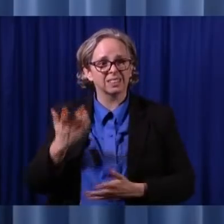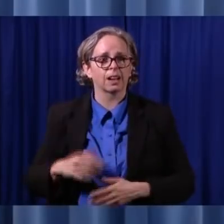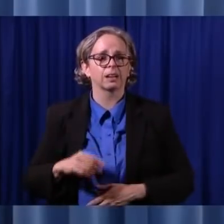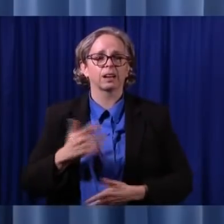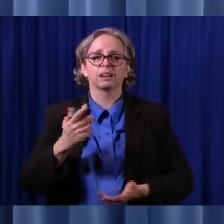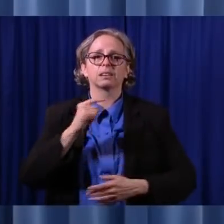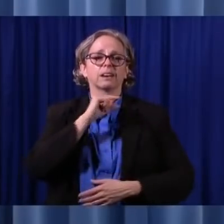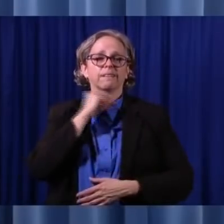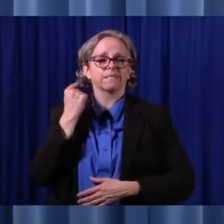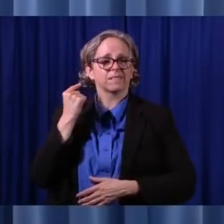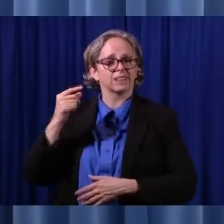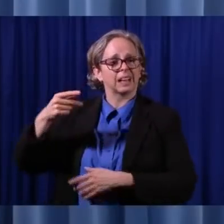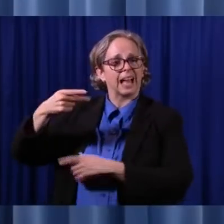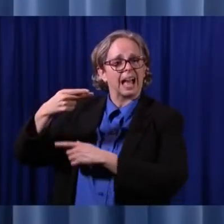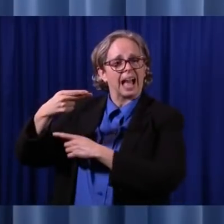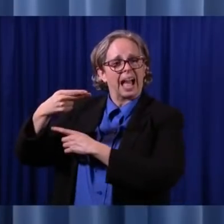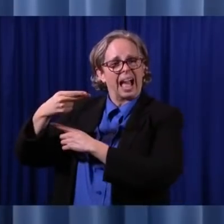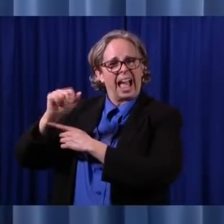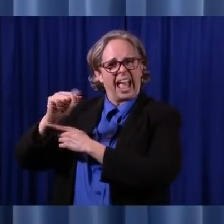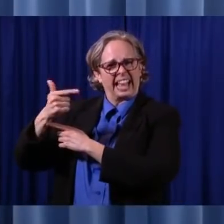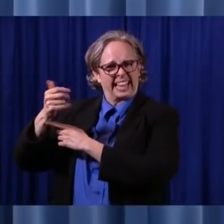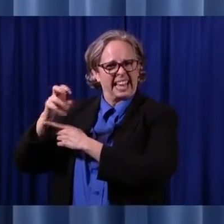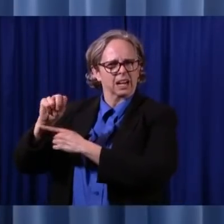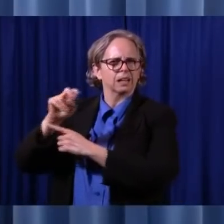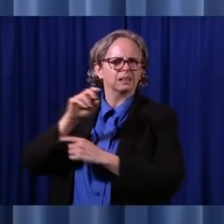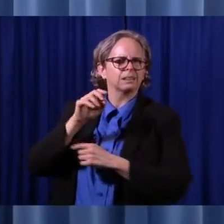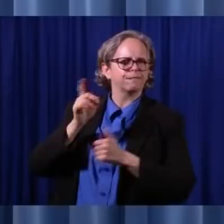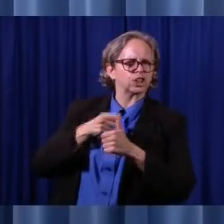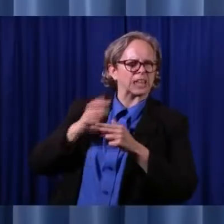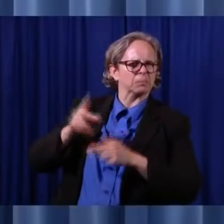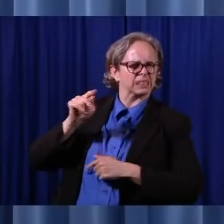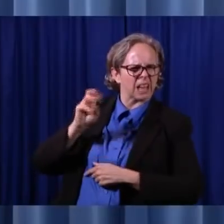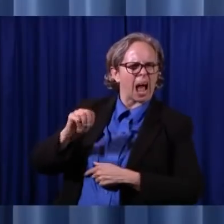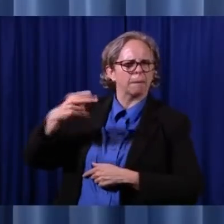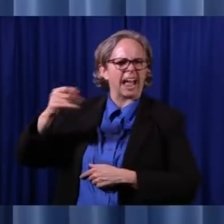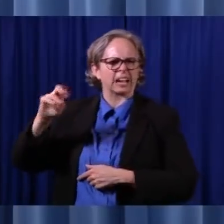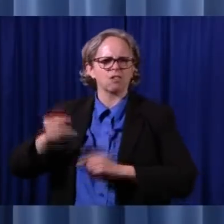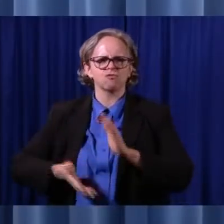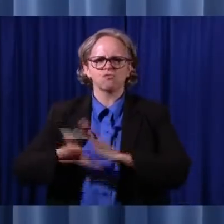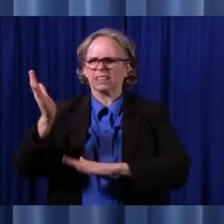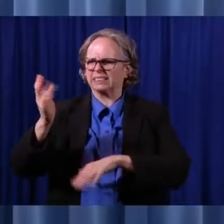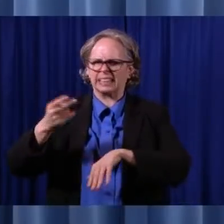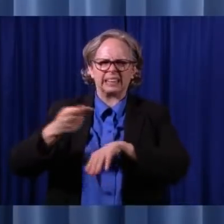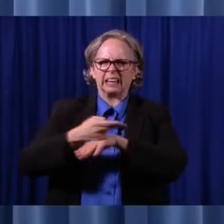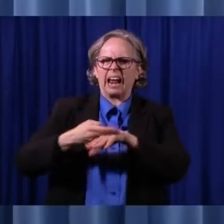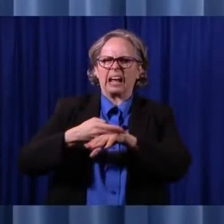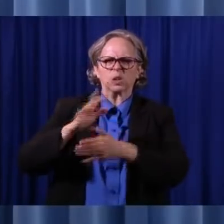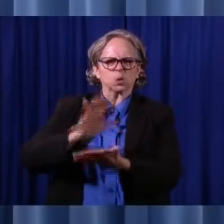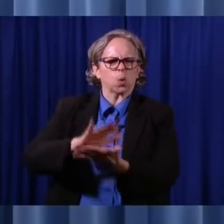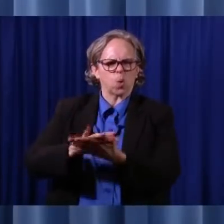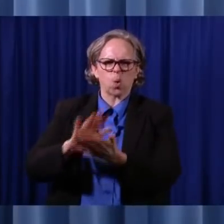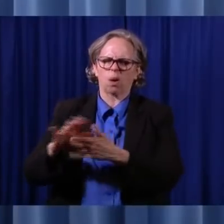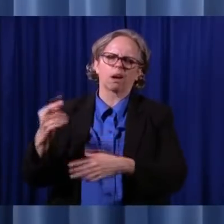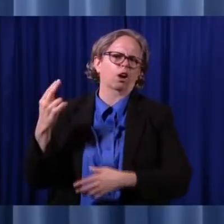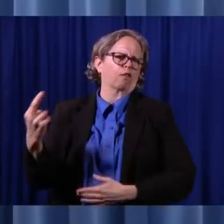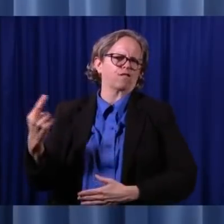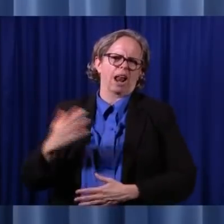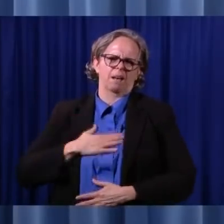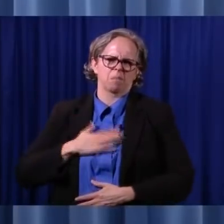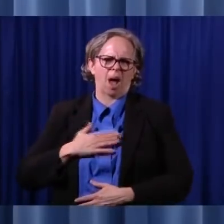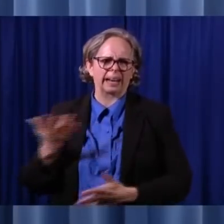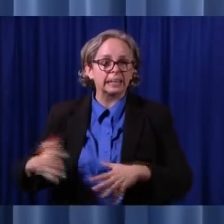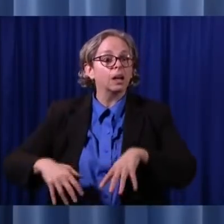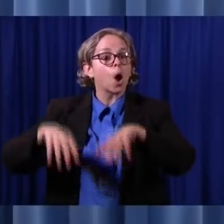Becky DeWine schools down in Haiti, long time friend, has been doing Mass on Sunday, and we've been able